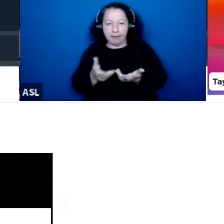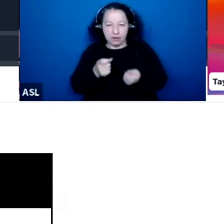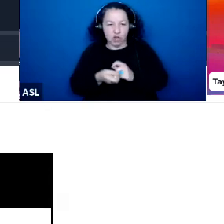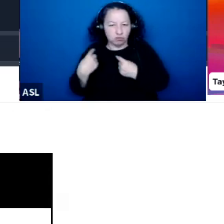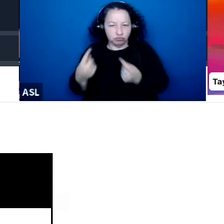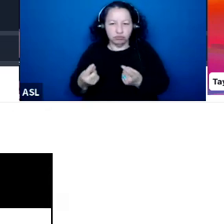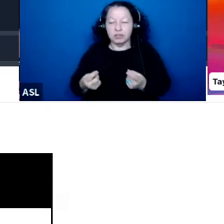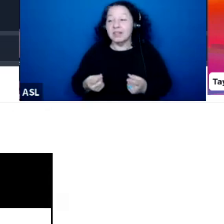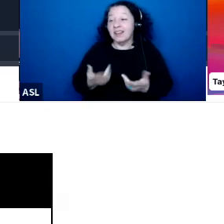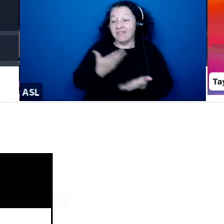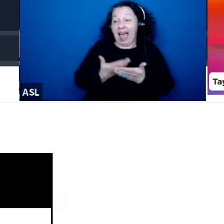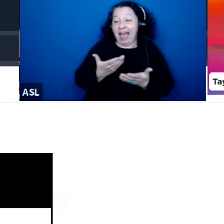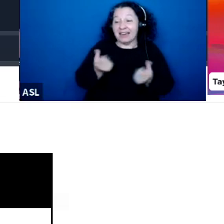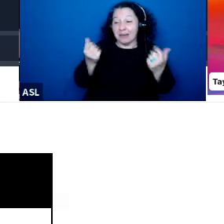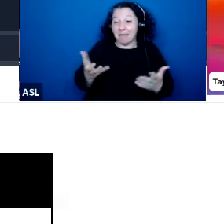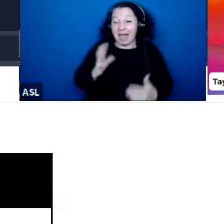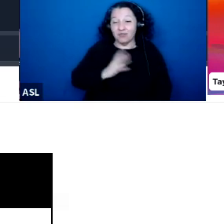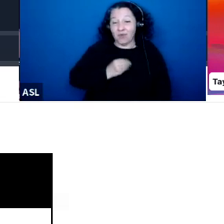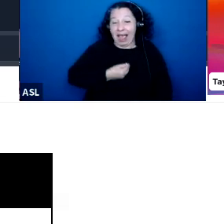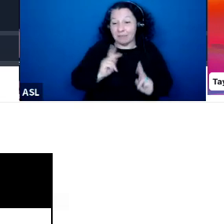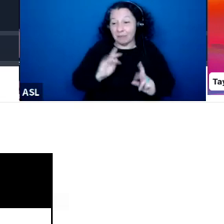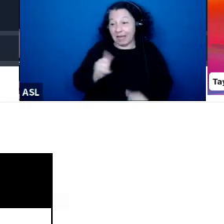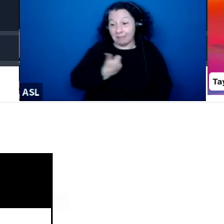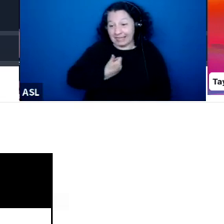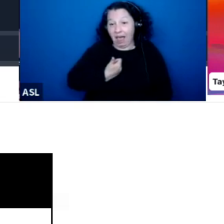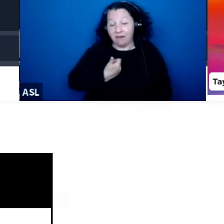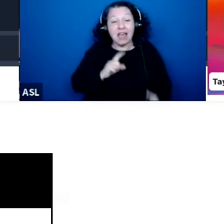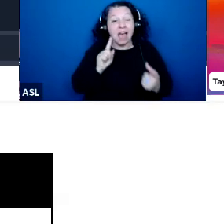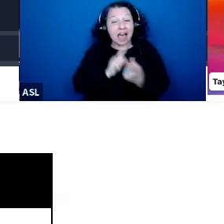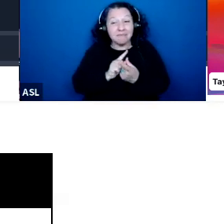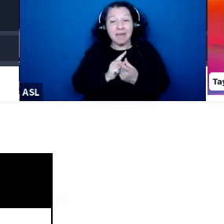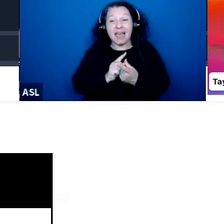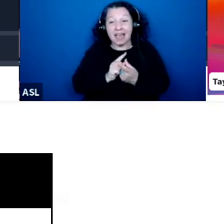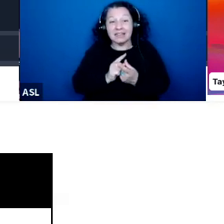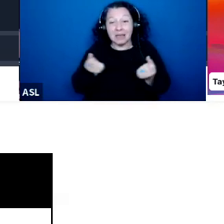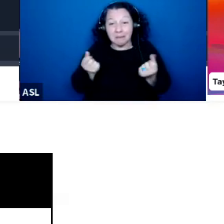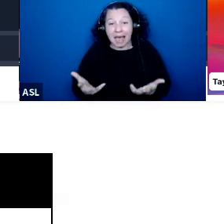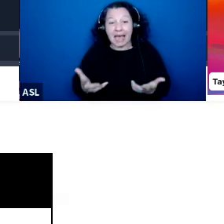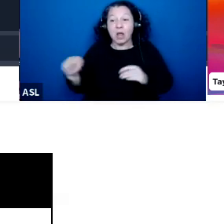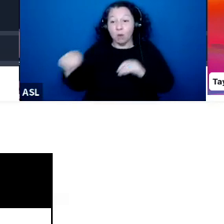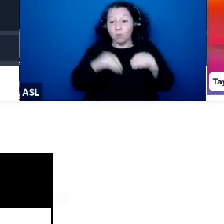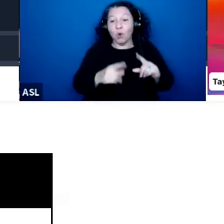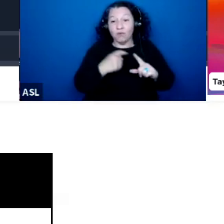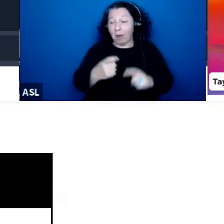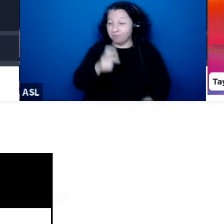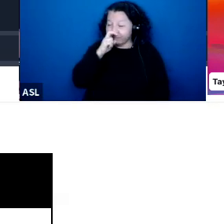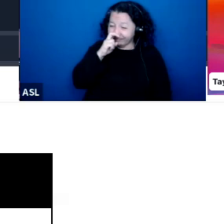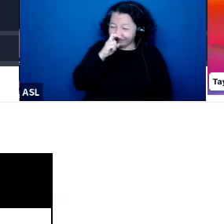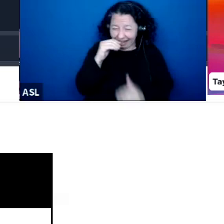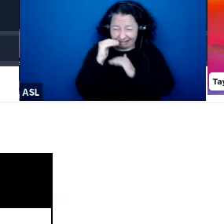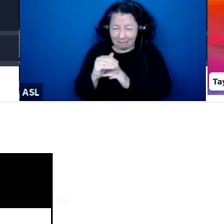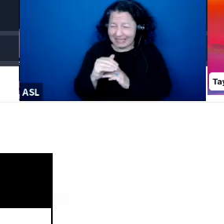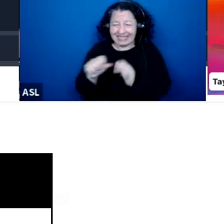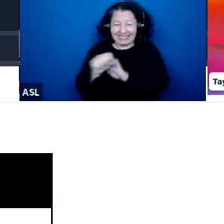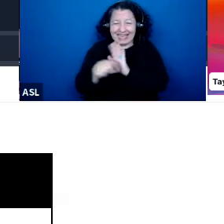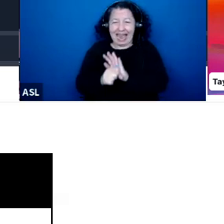lot of trans people, I myself have met probably a dozen in the last year who have moved from very restrictive states